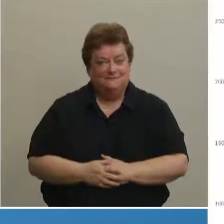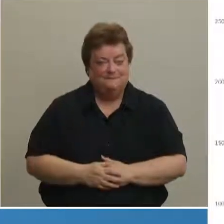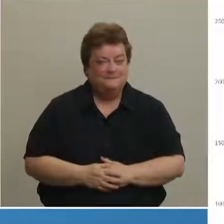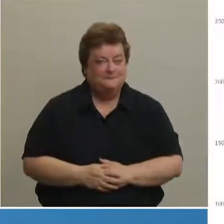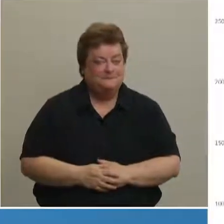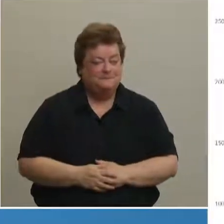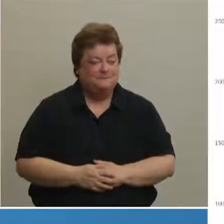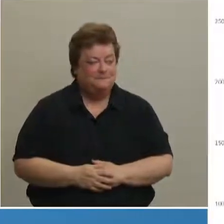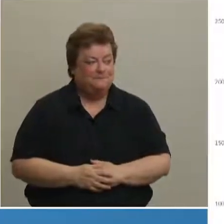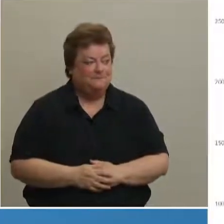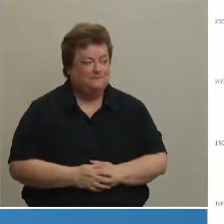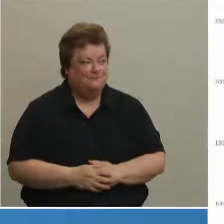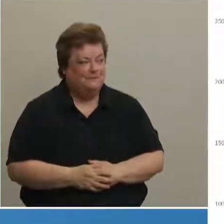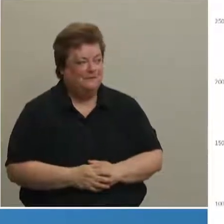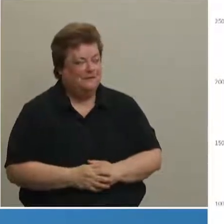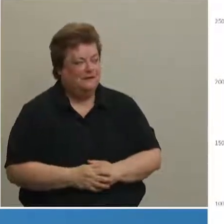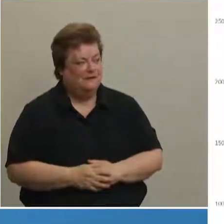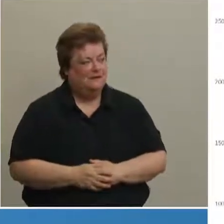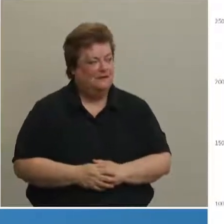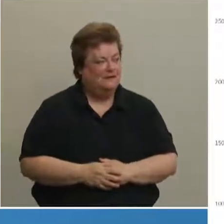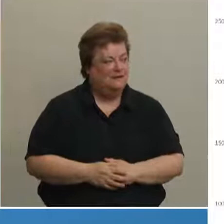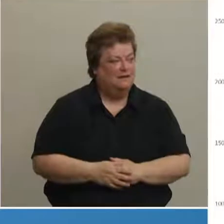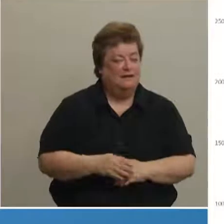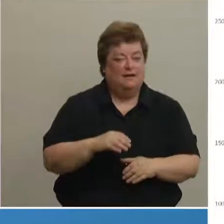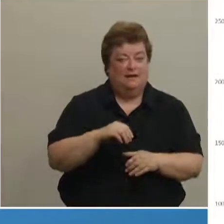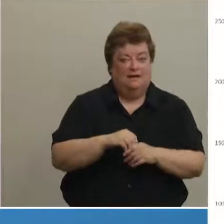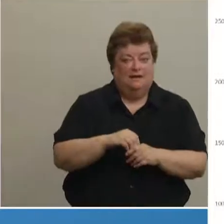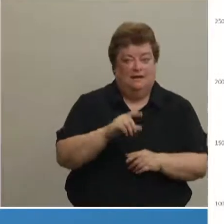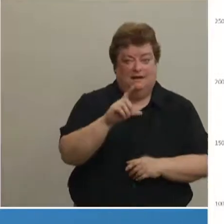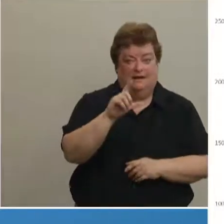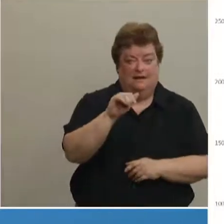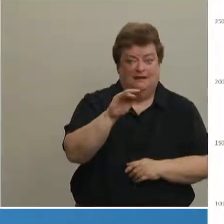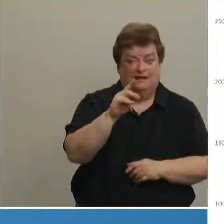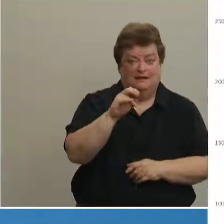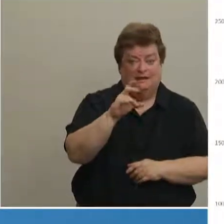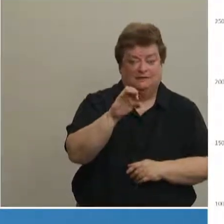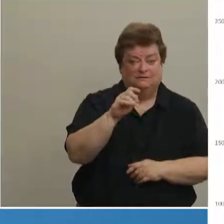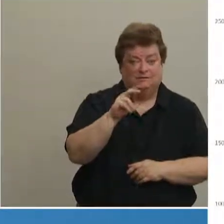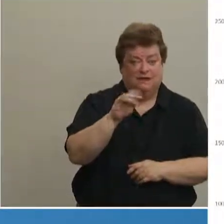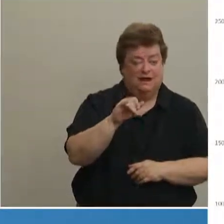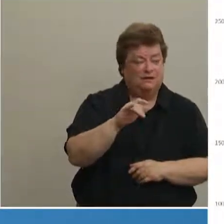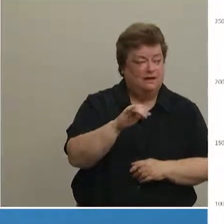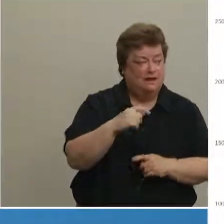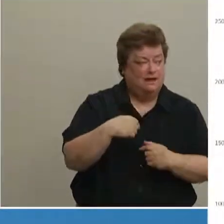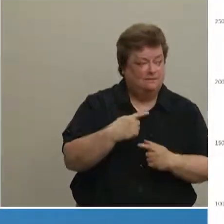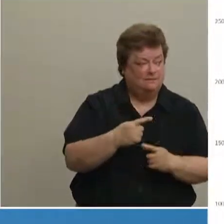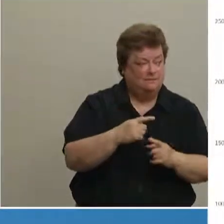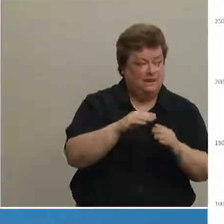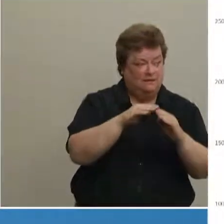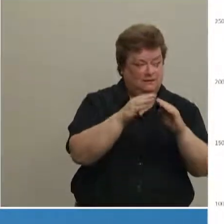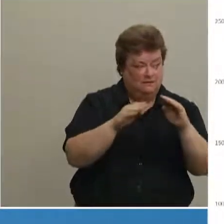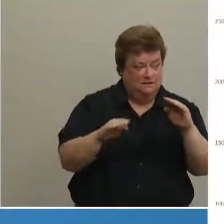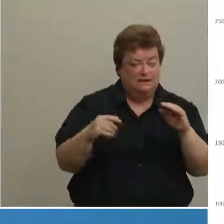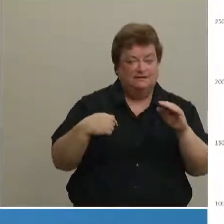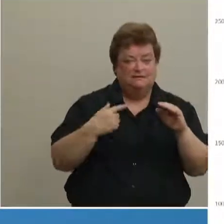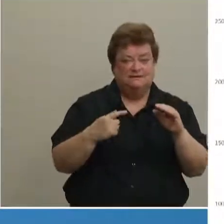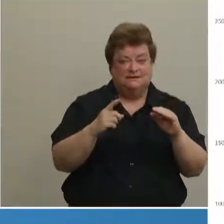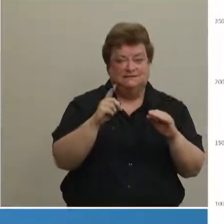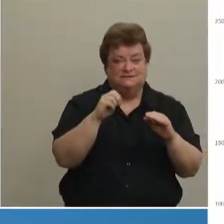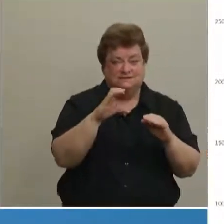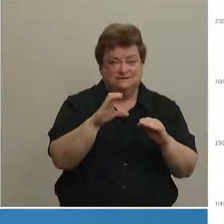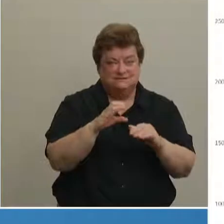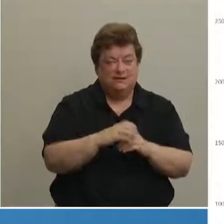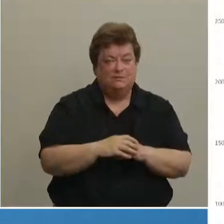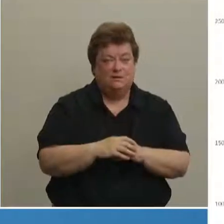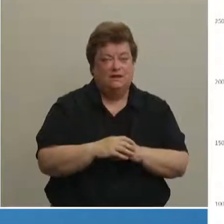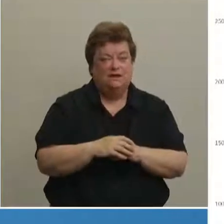The trend in cases in Lancaster County compared to state since December. Currently, 7-day